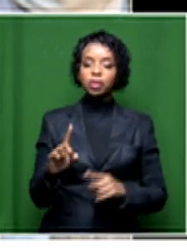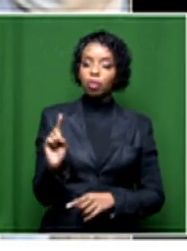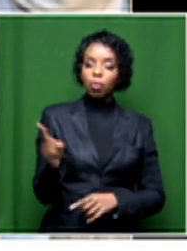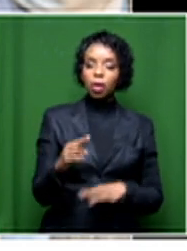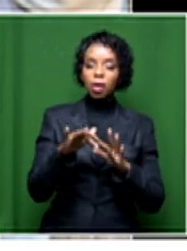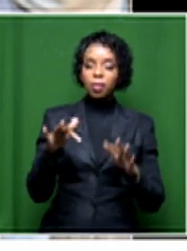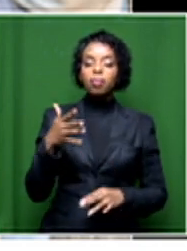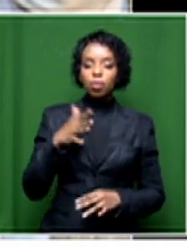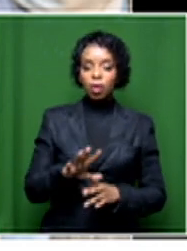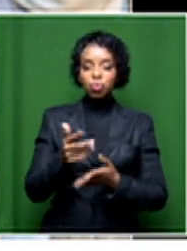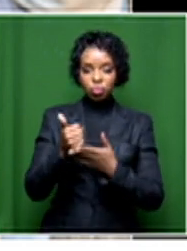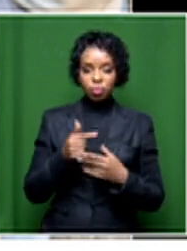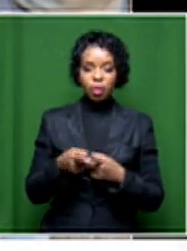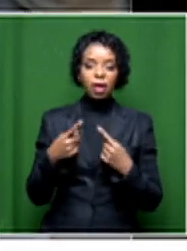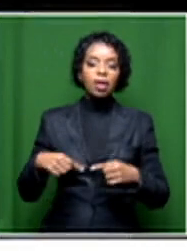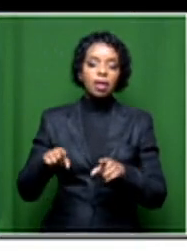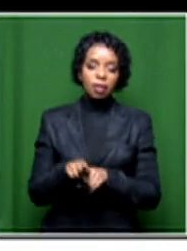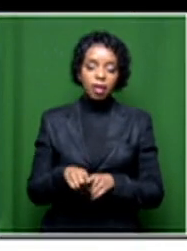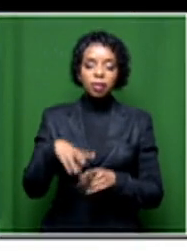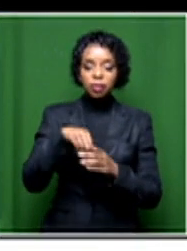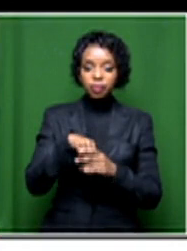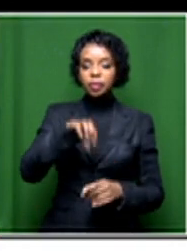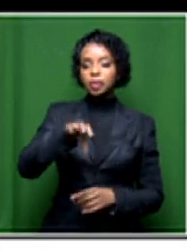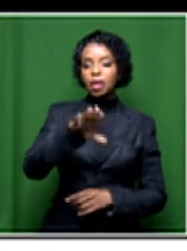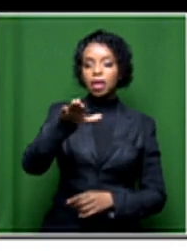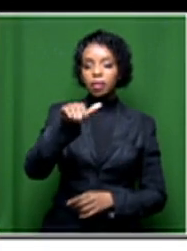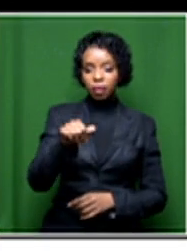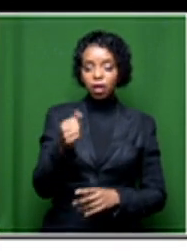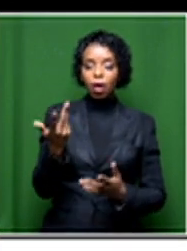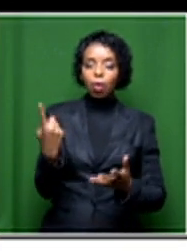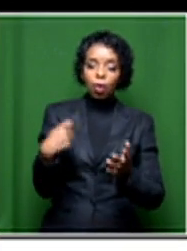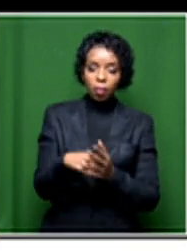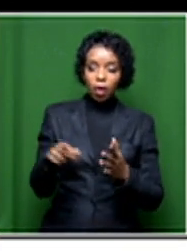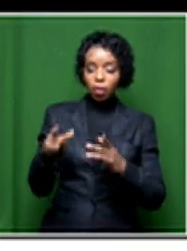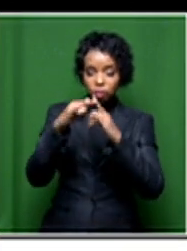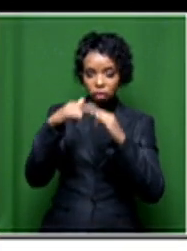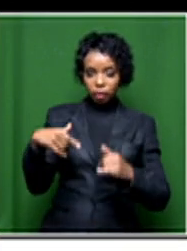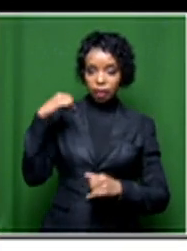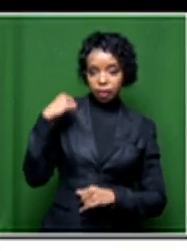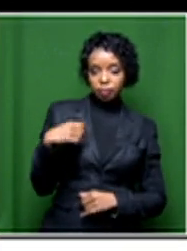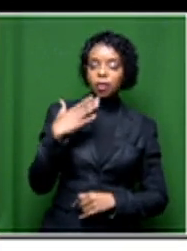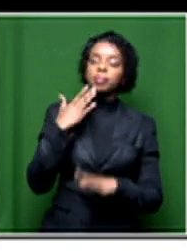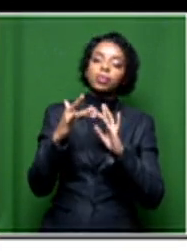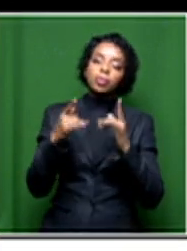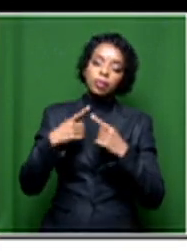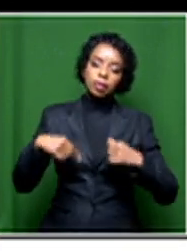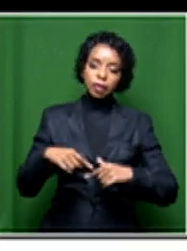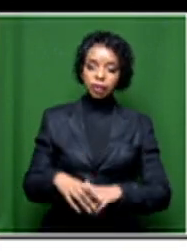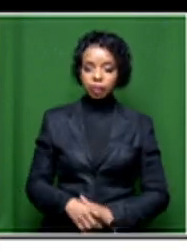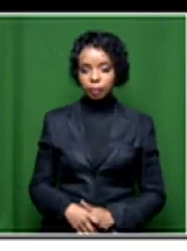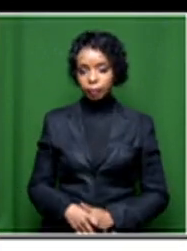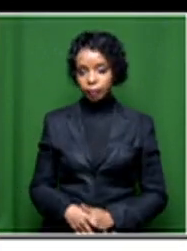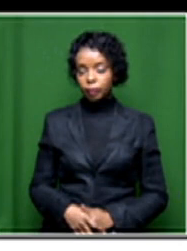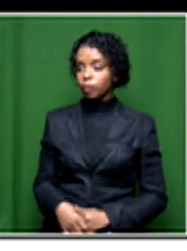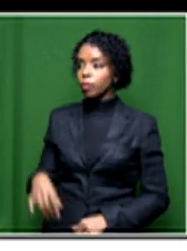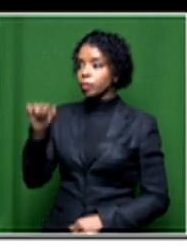help us set up pods across South Africa or buy shelter bags to help their homeless neighbors, please contact us.